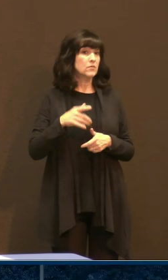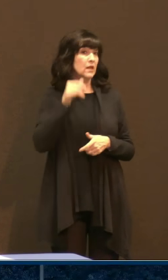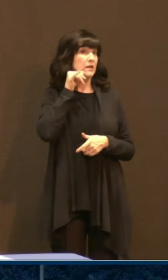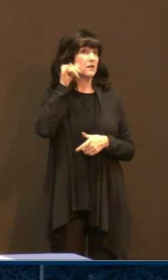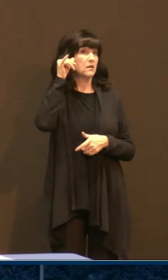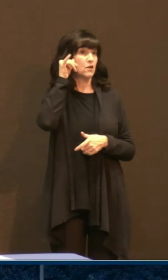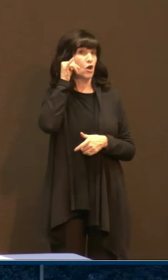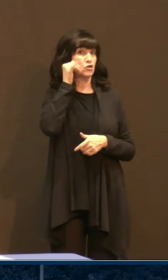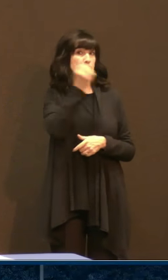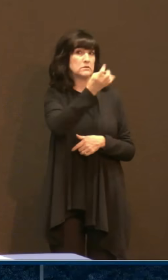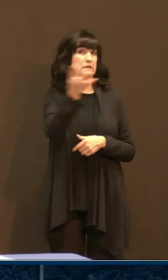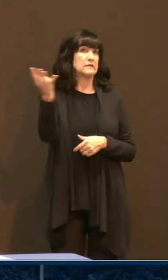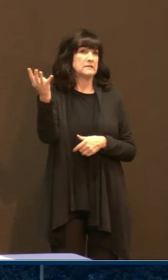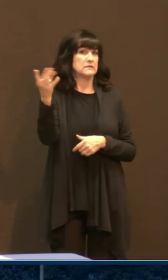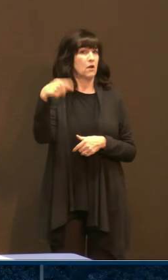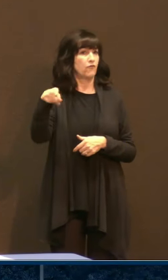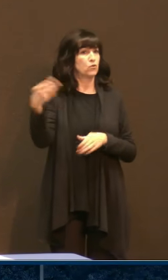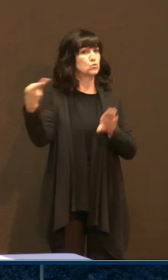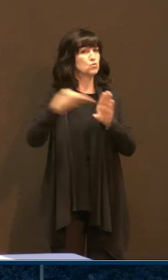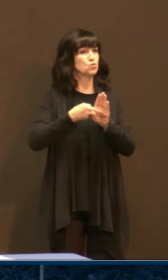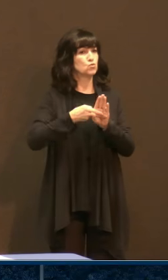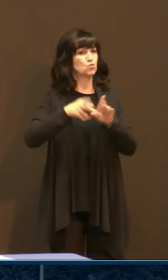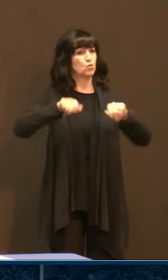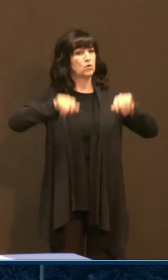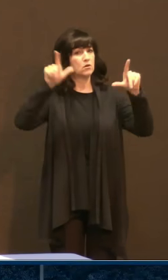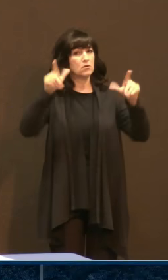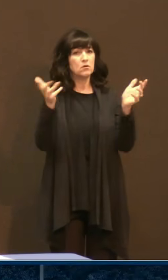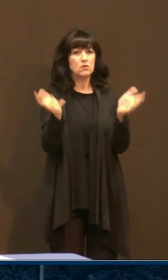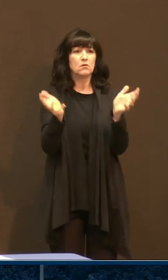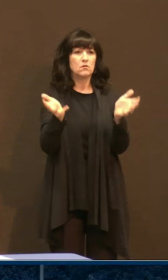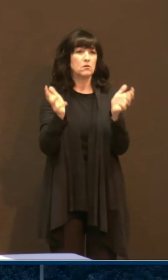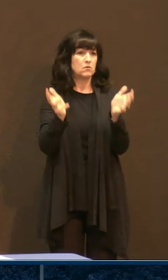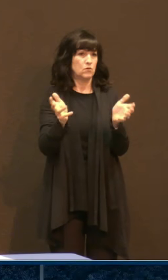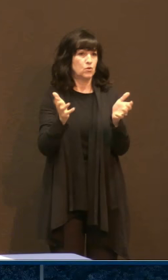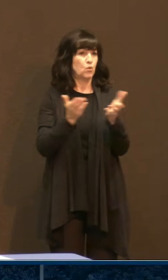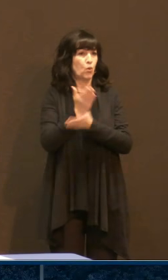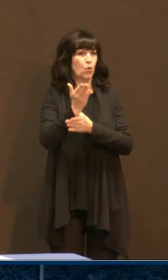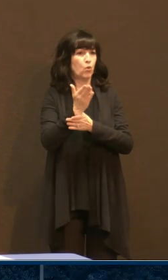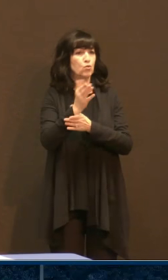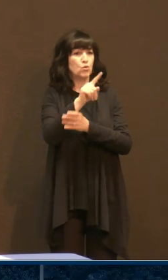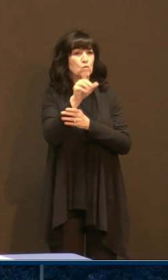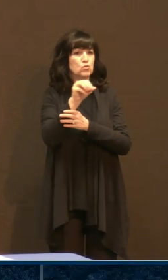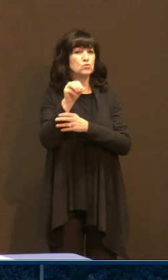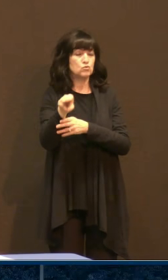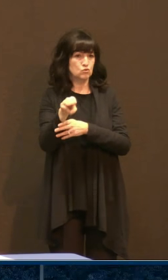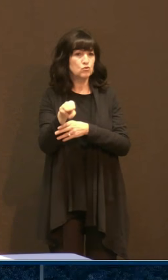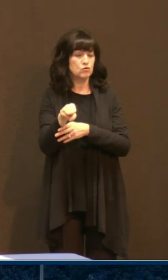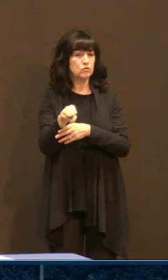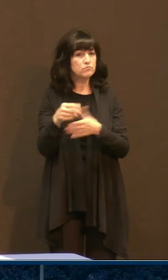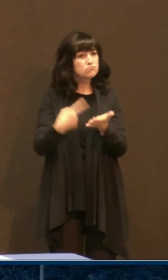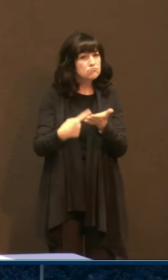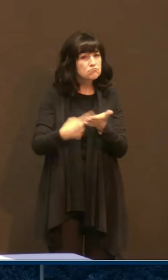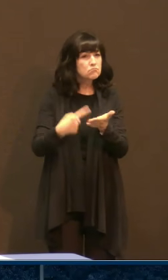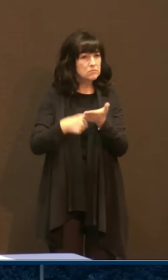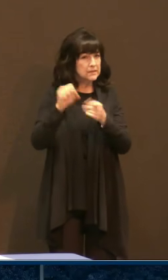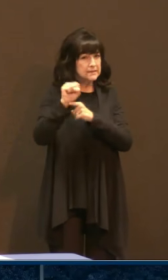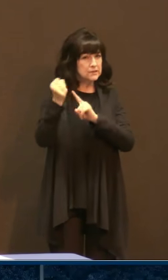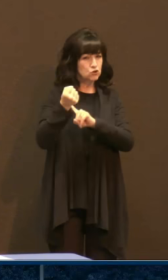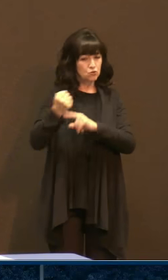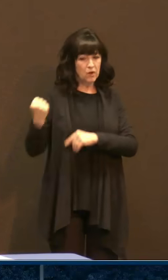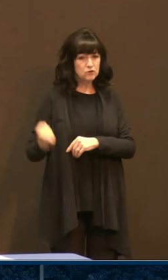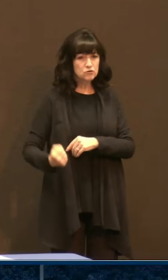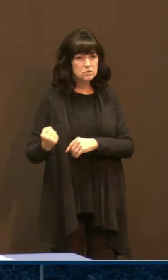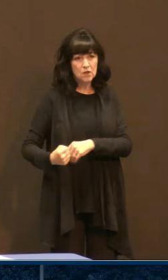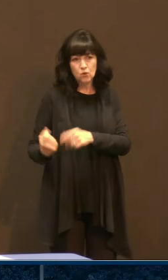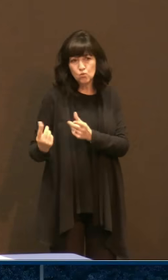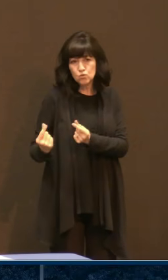yesterday, starting in eastern Sussex, and then the messaging that's going out about the situation down there. So this next slide